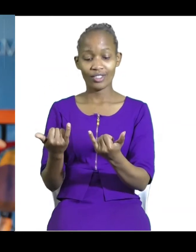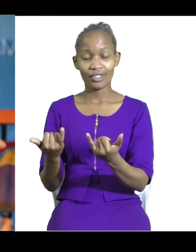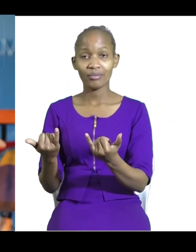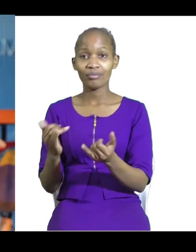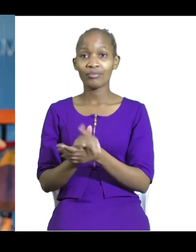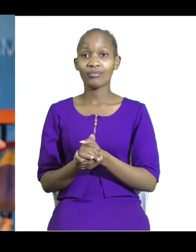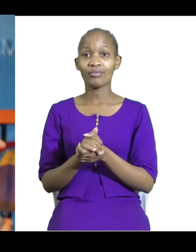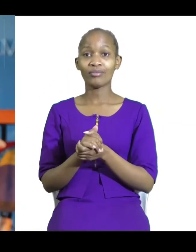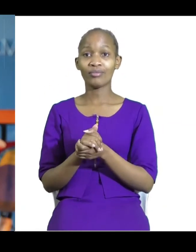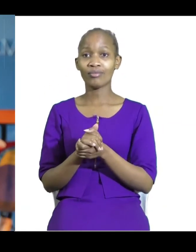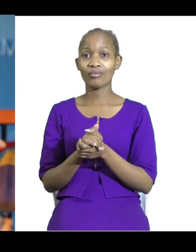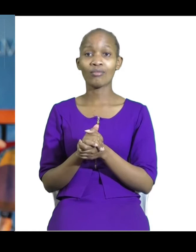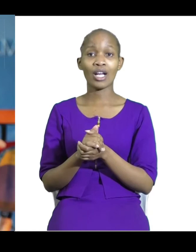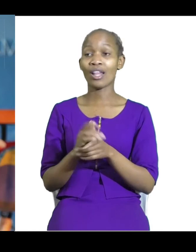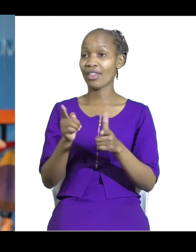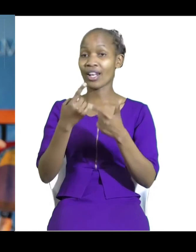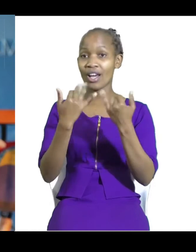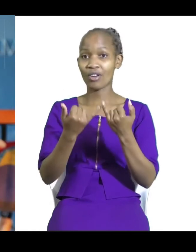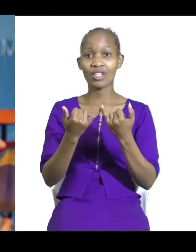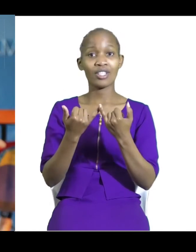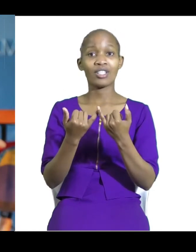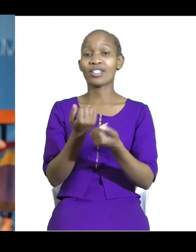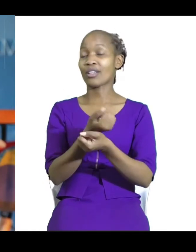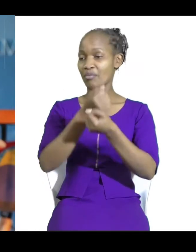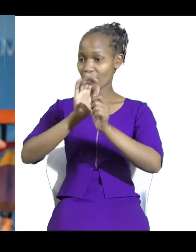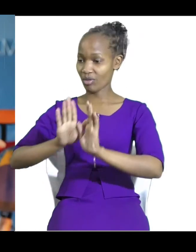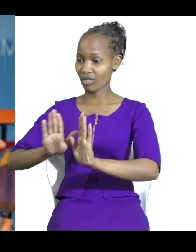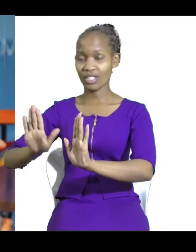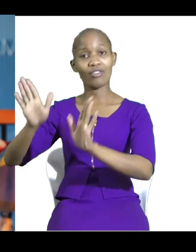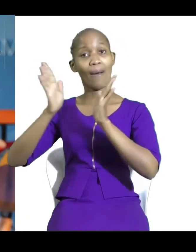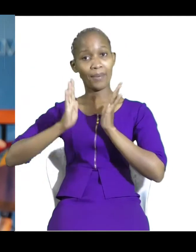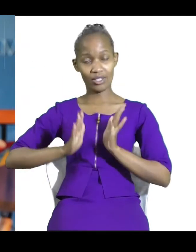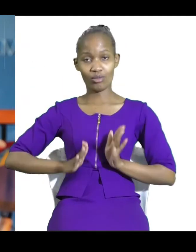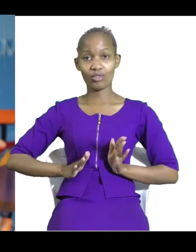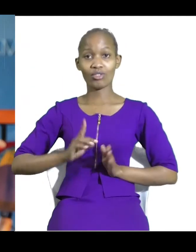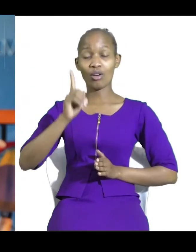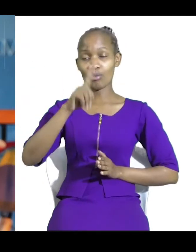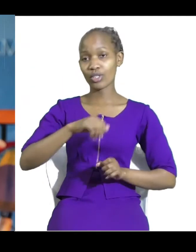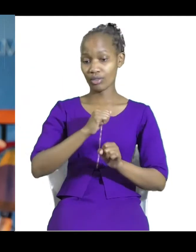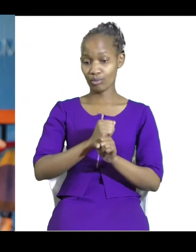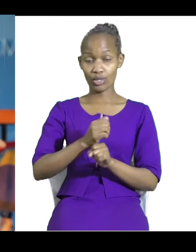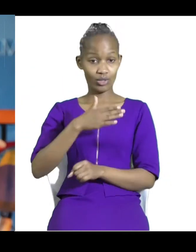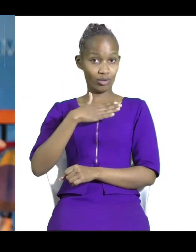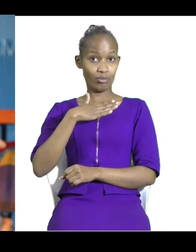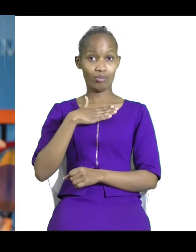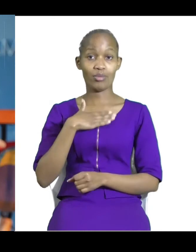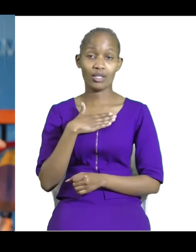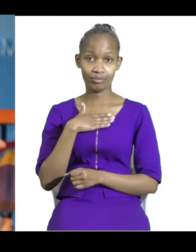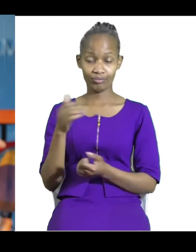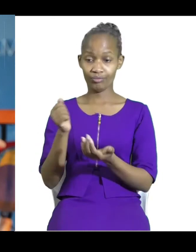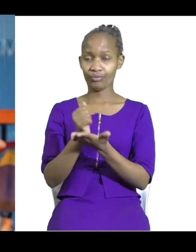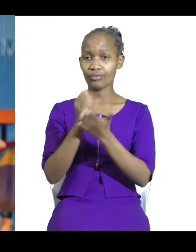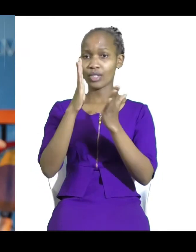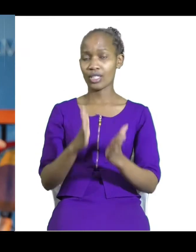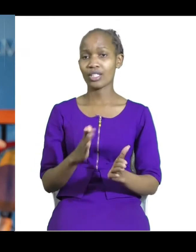of leaving no one behind to be accelerated and to move very fast. So that is what I've done in my own space as an